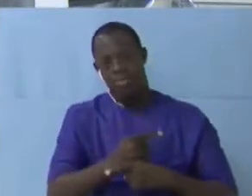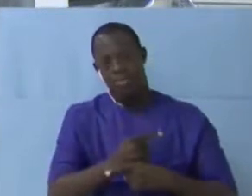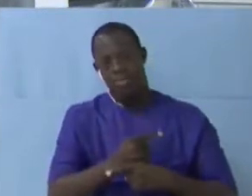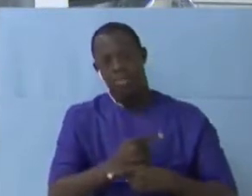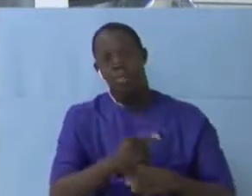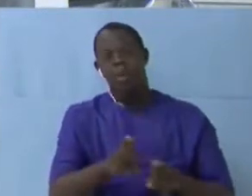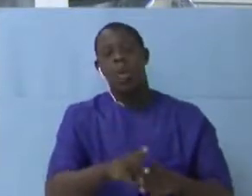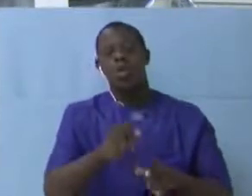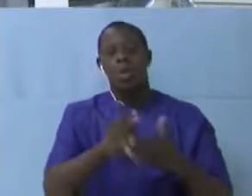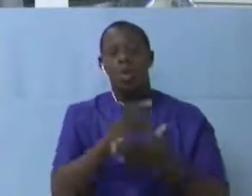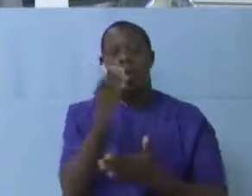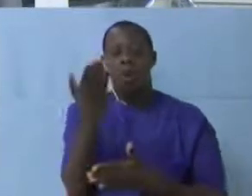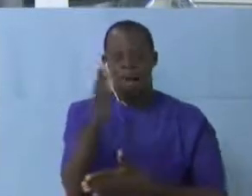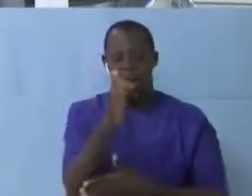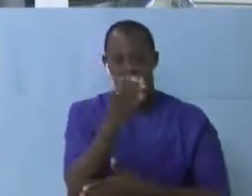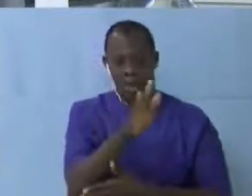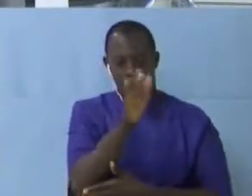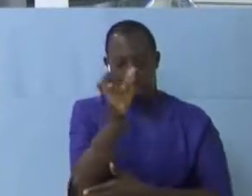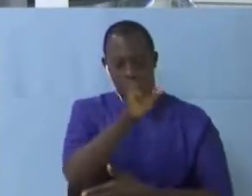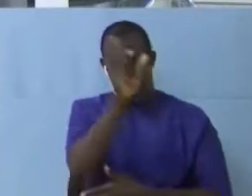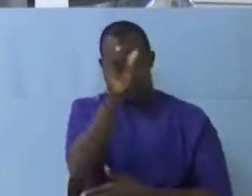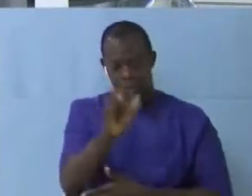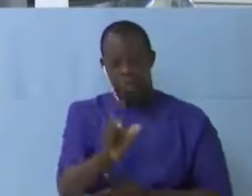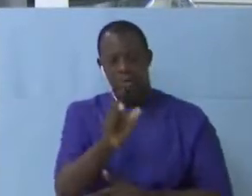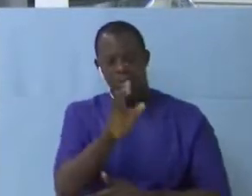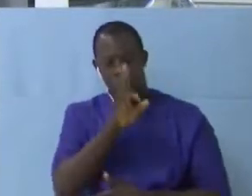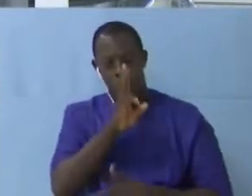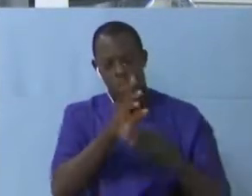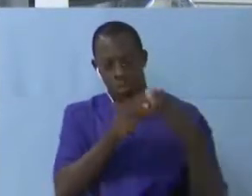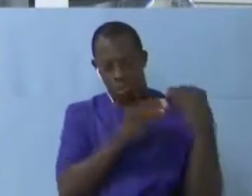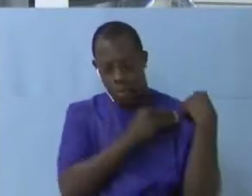or whoever is going to be responsible